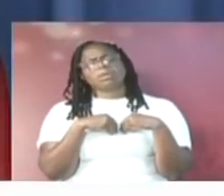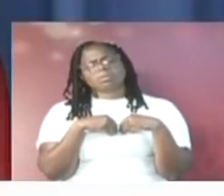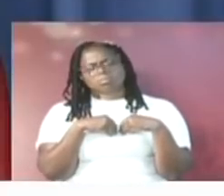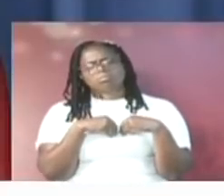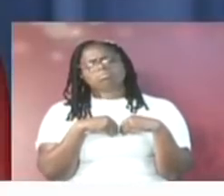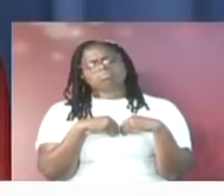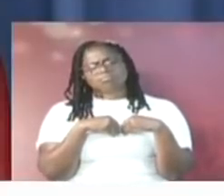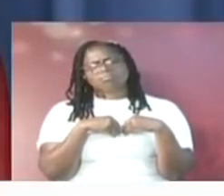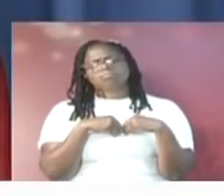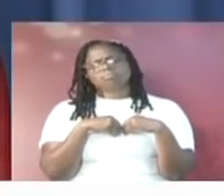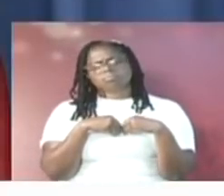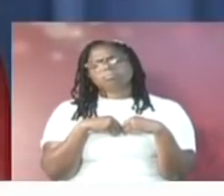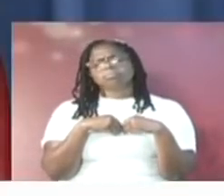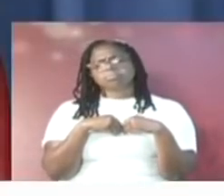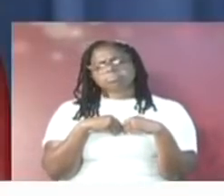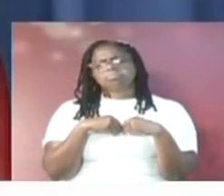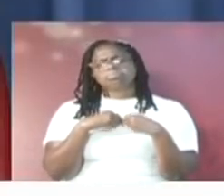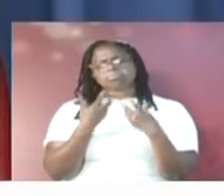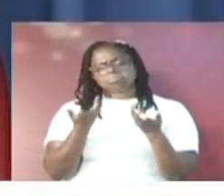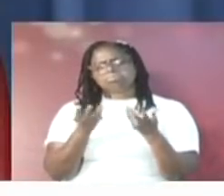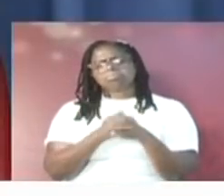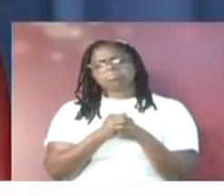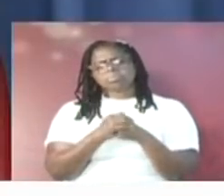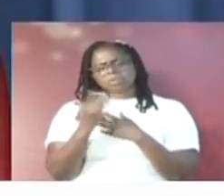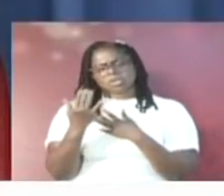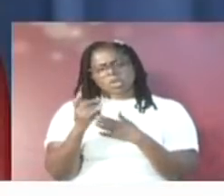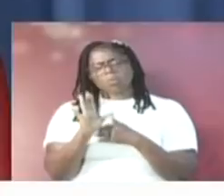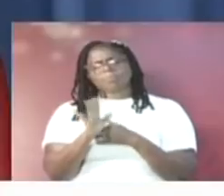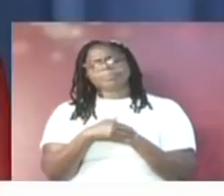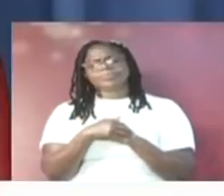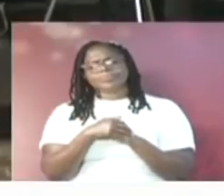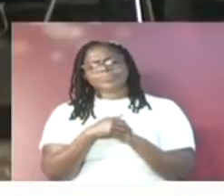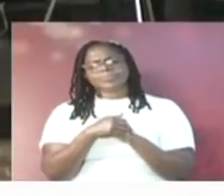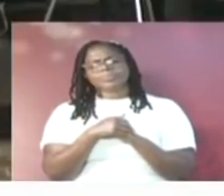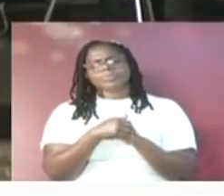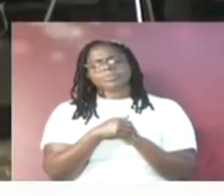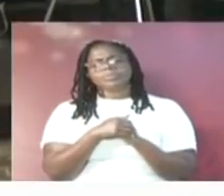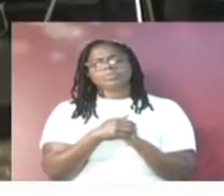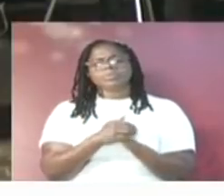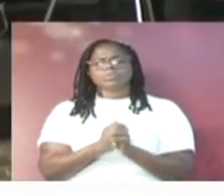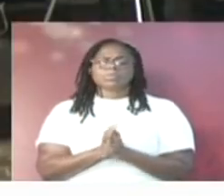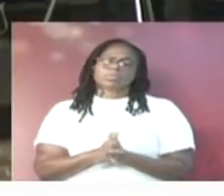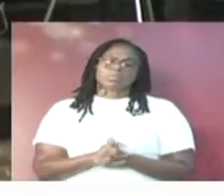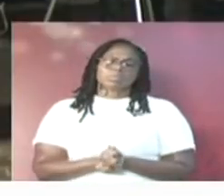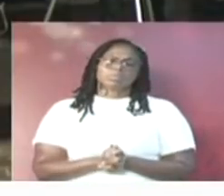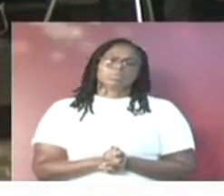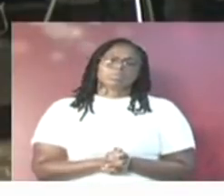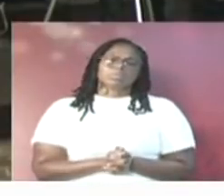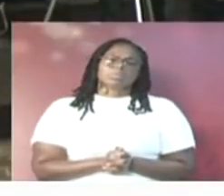replenishments going forward. And that is good news for us. I have a question for Minister Hinds.